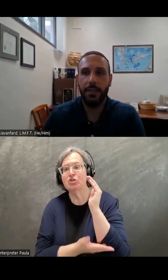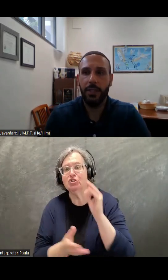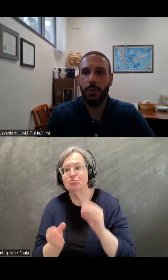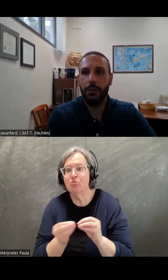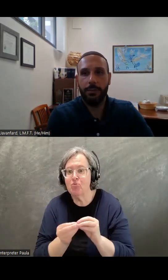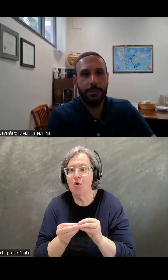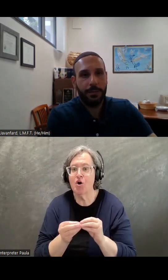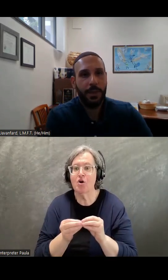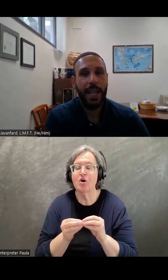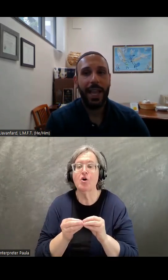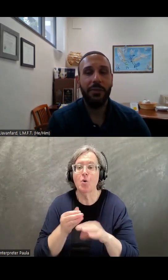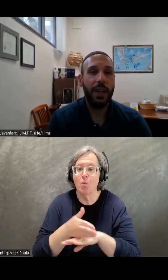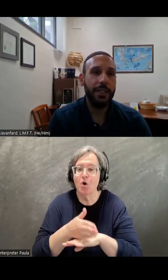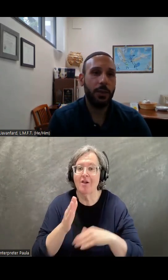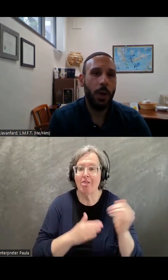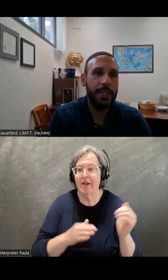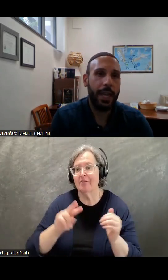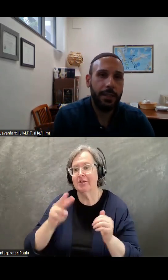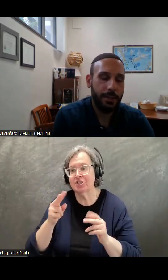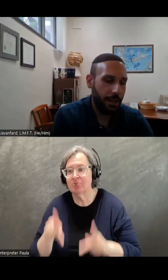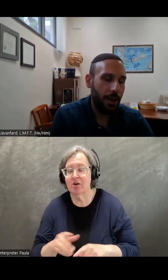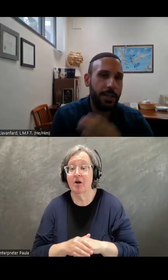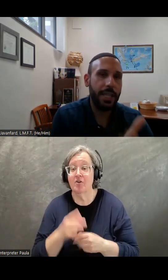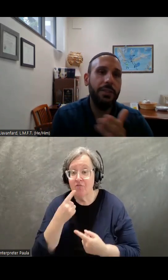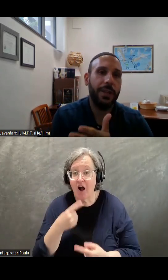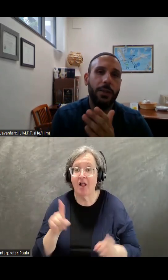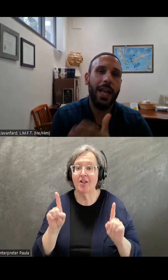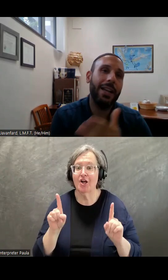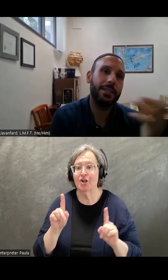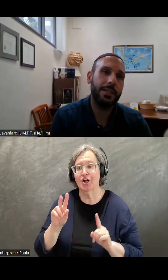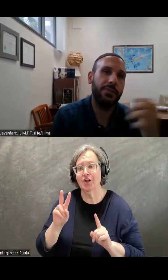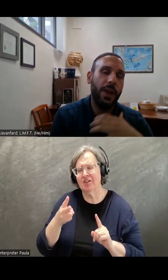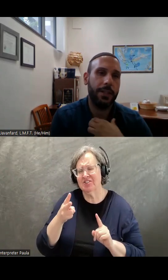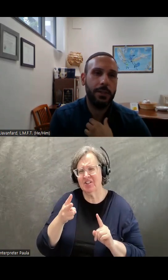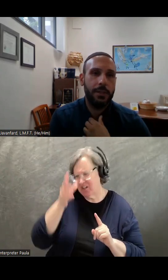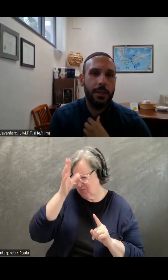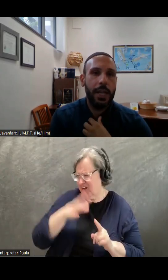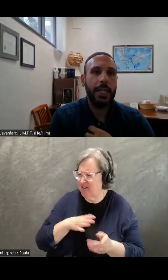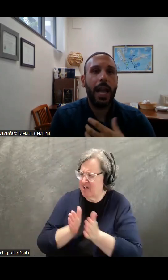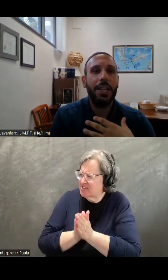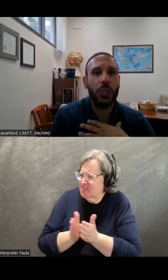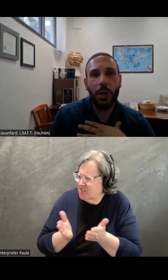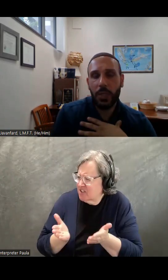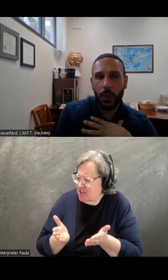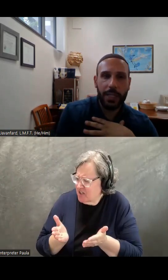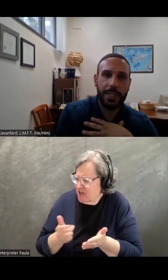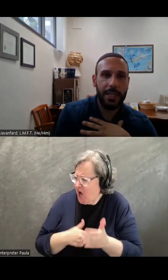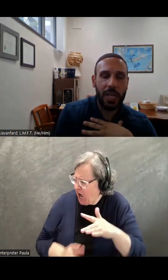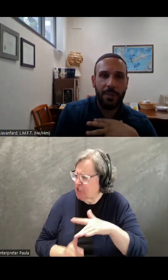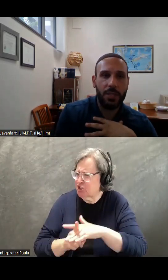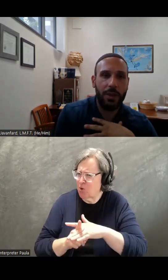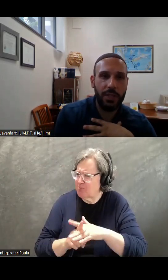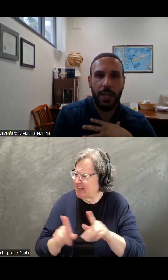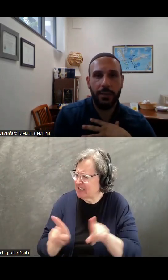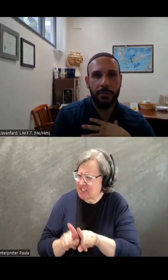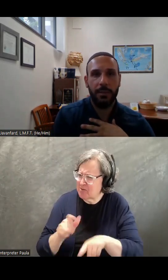second individual. And finally, one day, our second fellow asks his friend, I show up to work at the same time